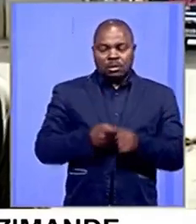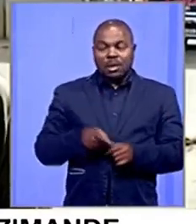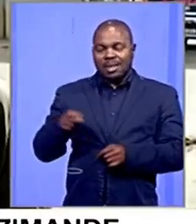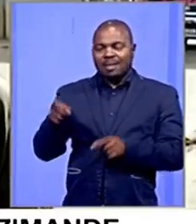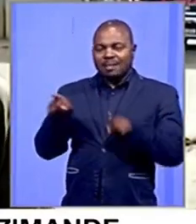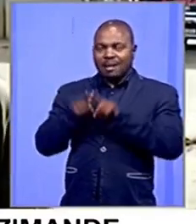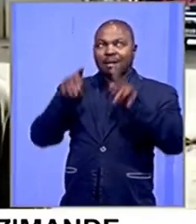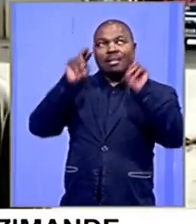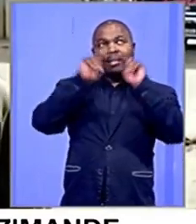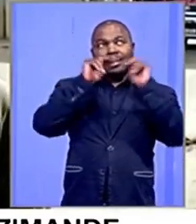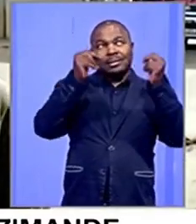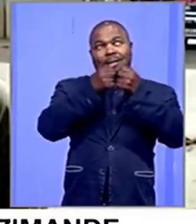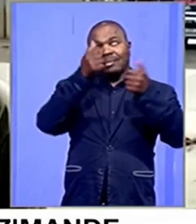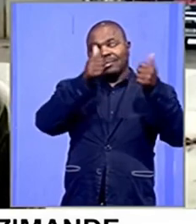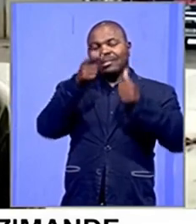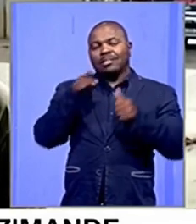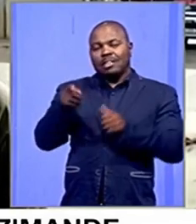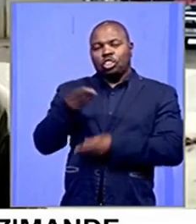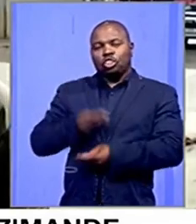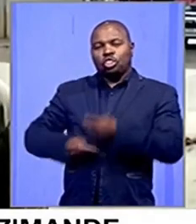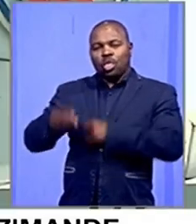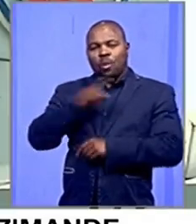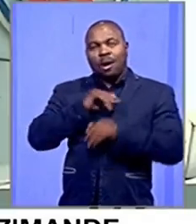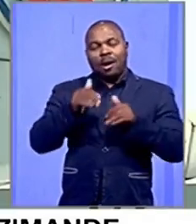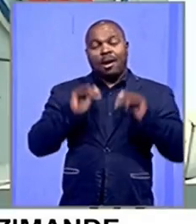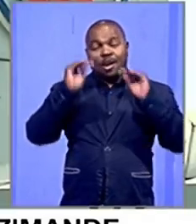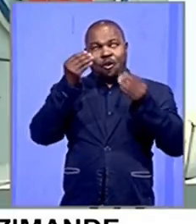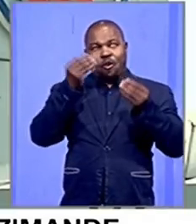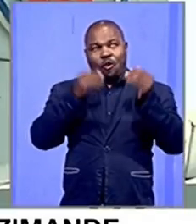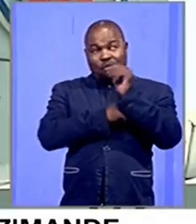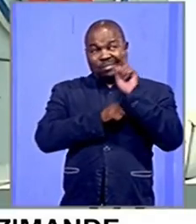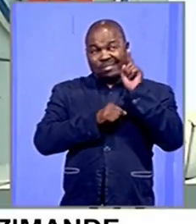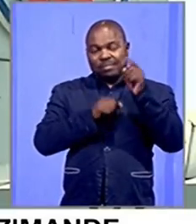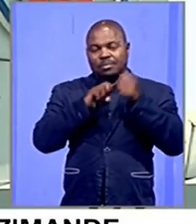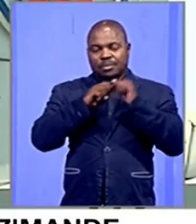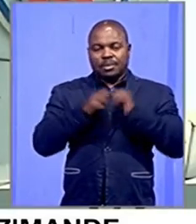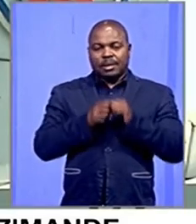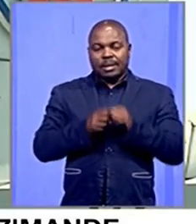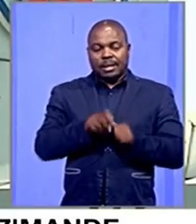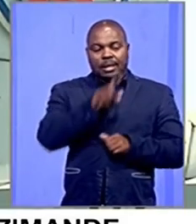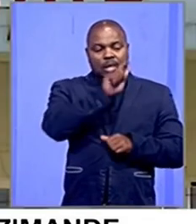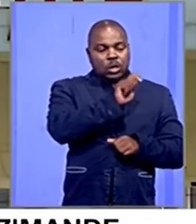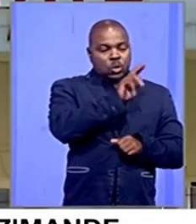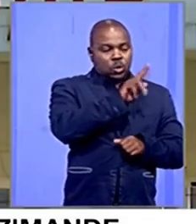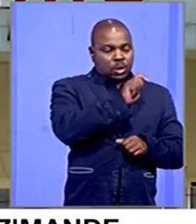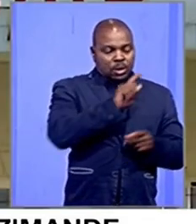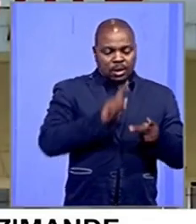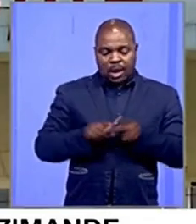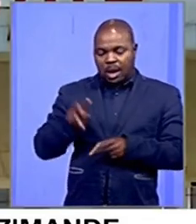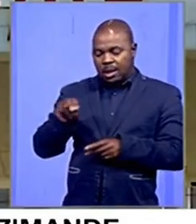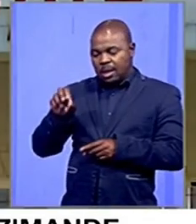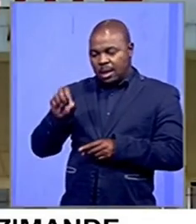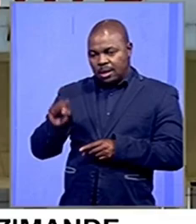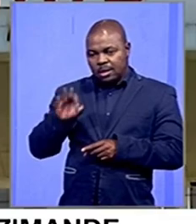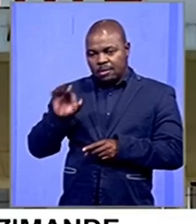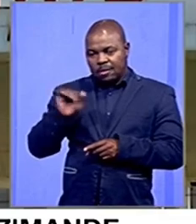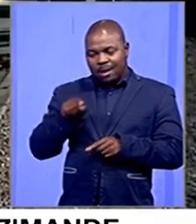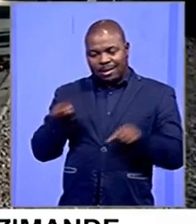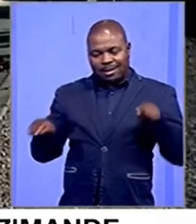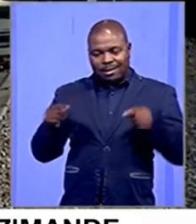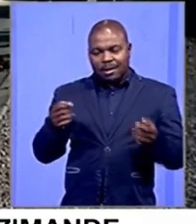from the nationals actually who are in higher offices. Botsamaisi ba TUT le NSFAS ga ba fitlhelelwa gore ba